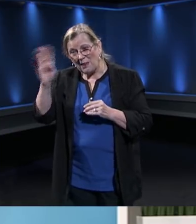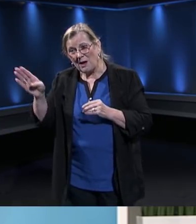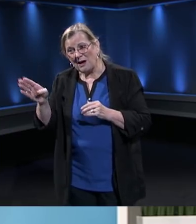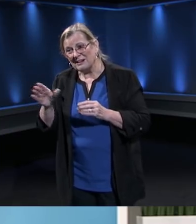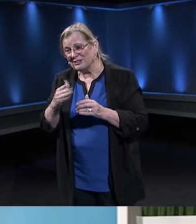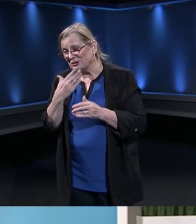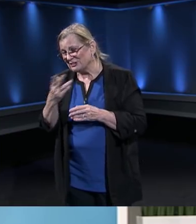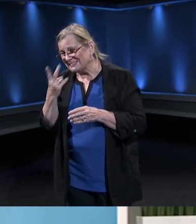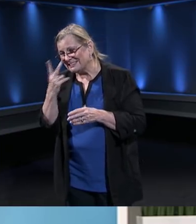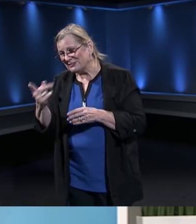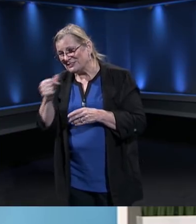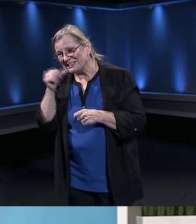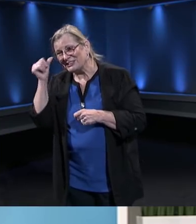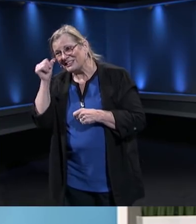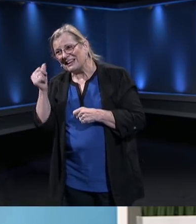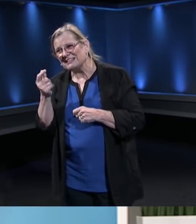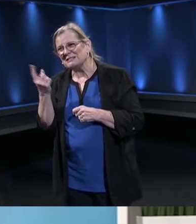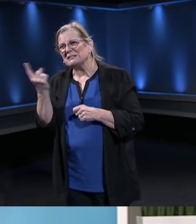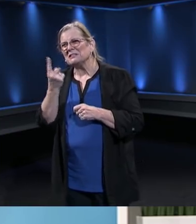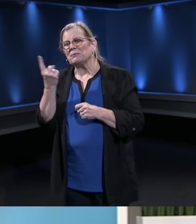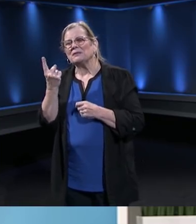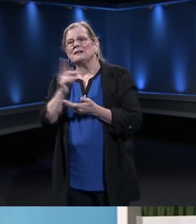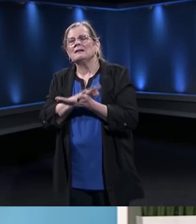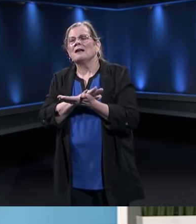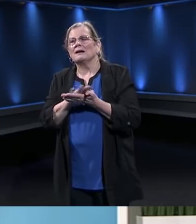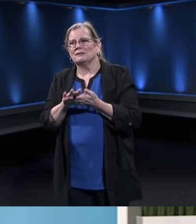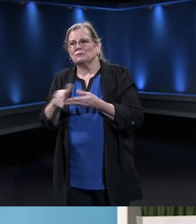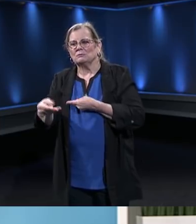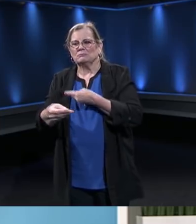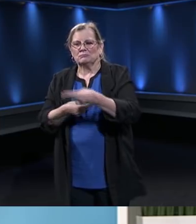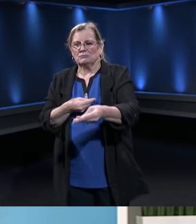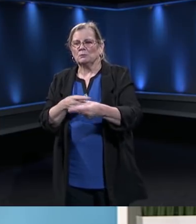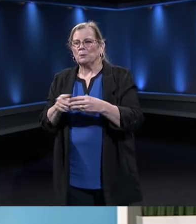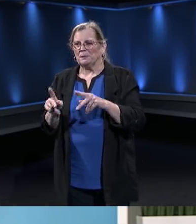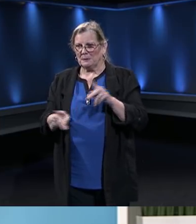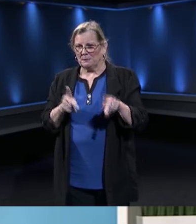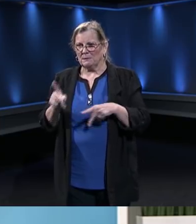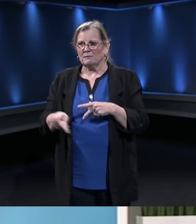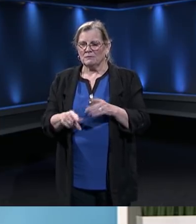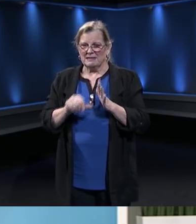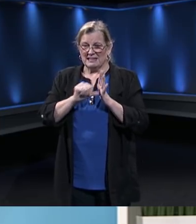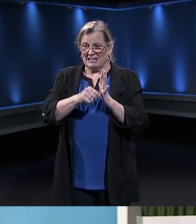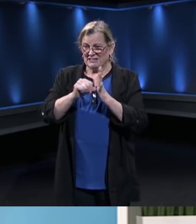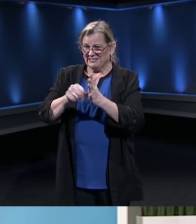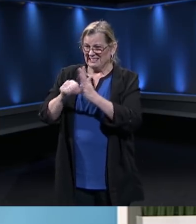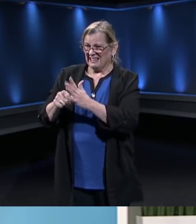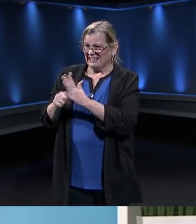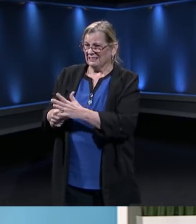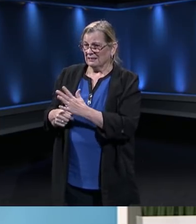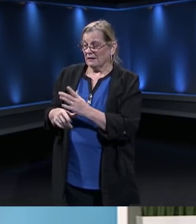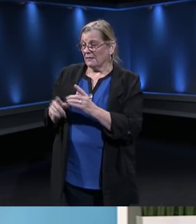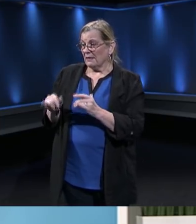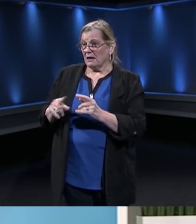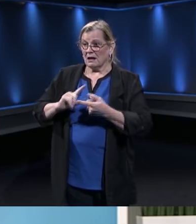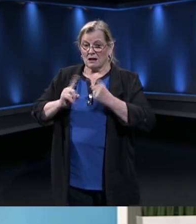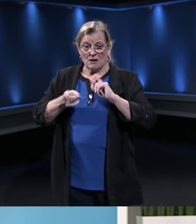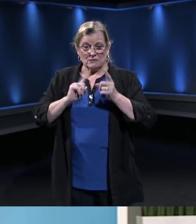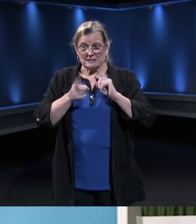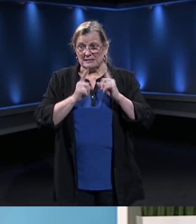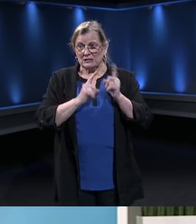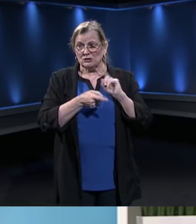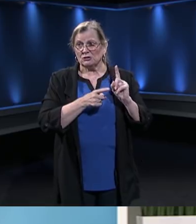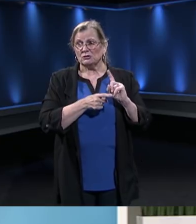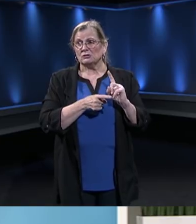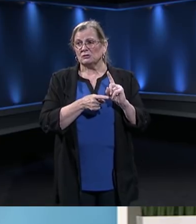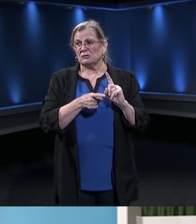something kind for somebody else. The other thing I really want to emphasize as you have these conversations with your children is we talk a lot about